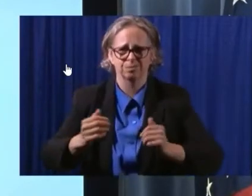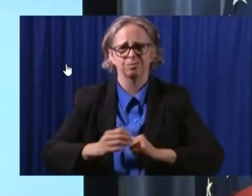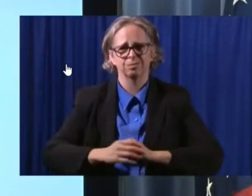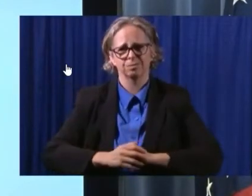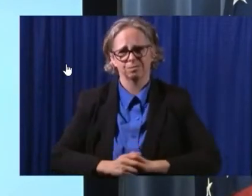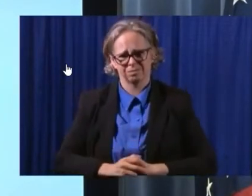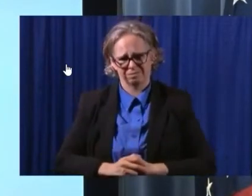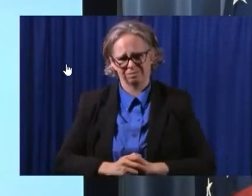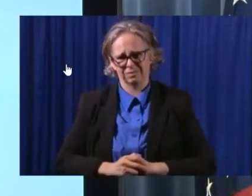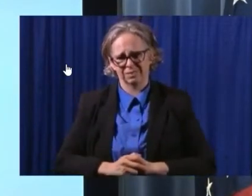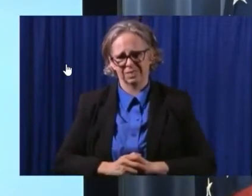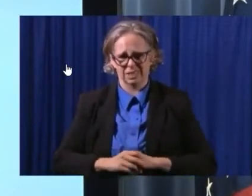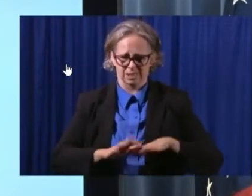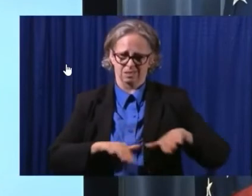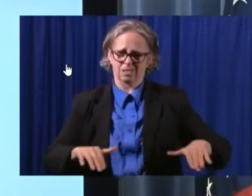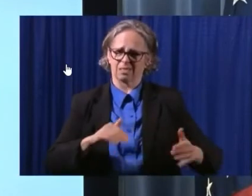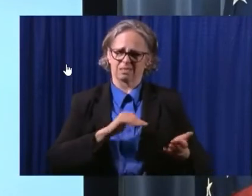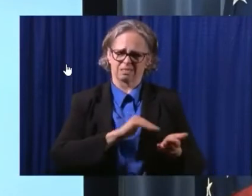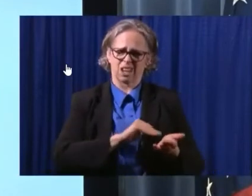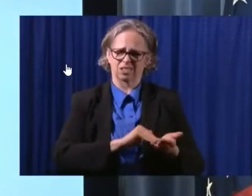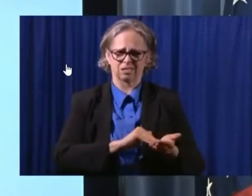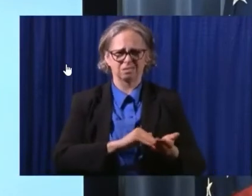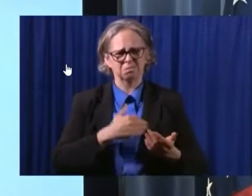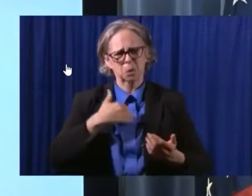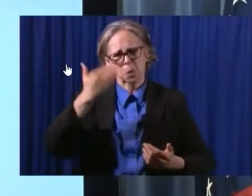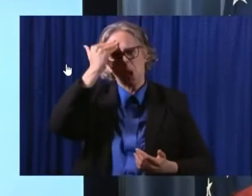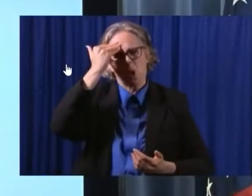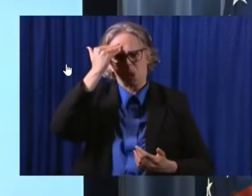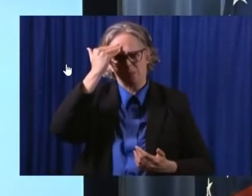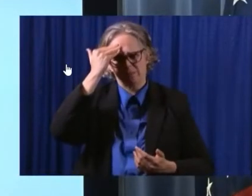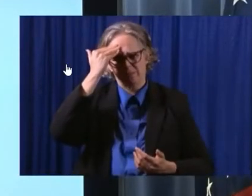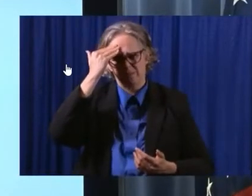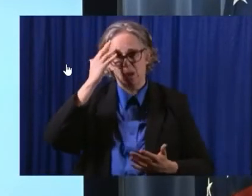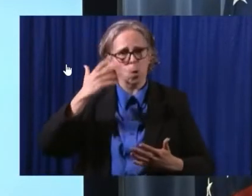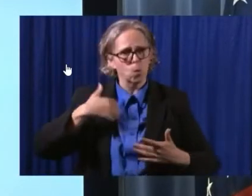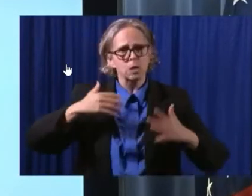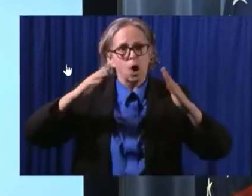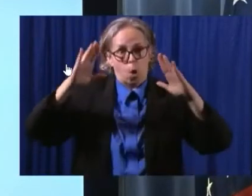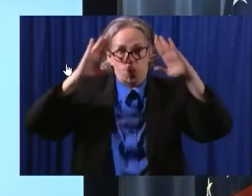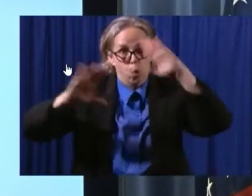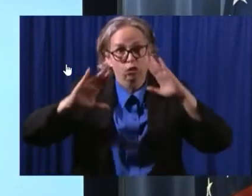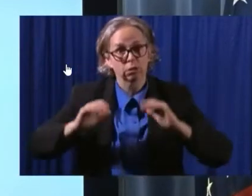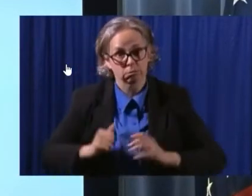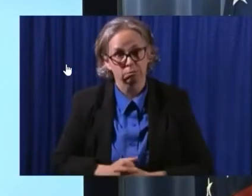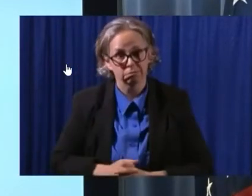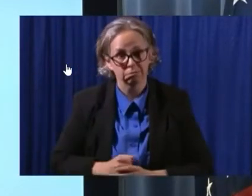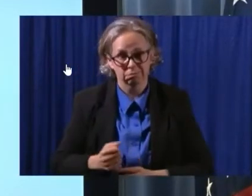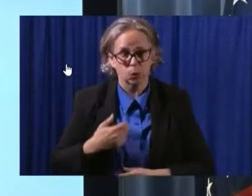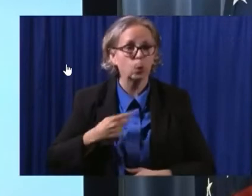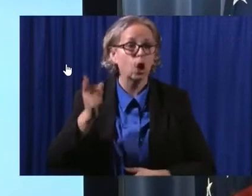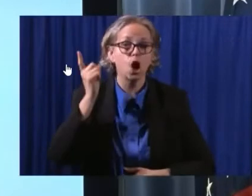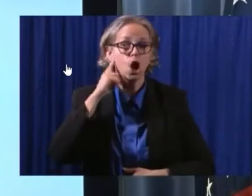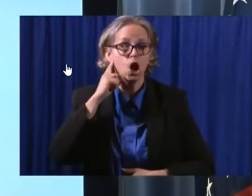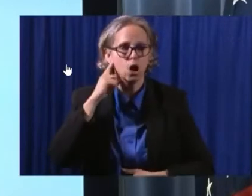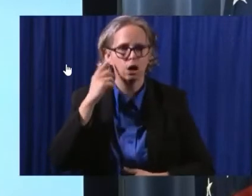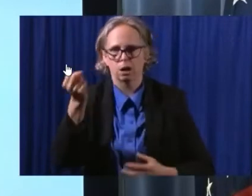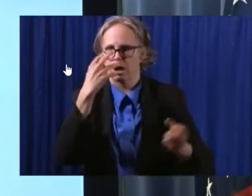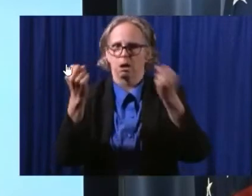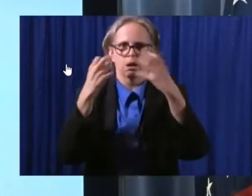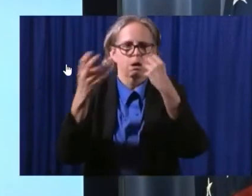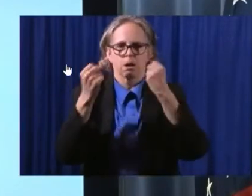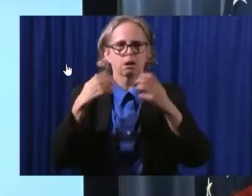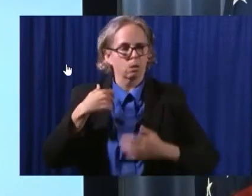know that we recognize that you're worried. We get it. We hear it all the time from you, and we know that. We, of course, want your children to